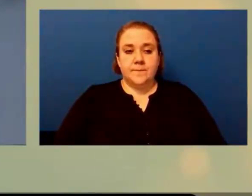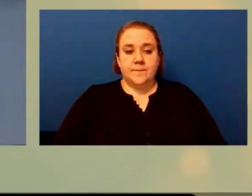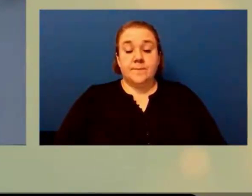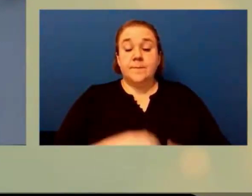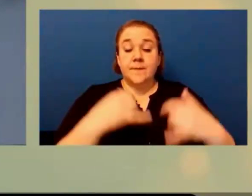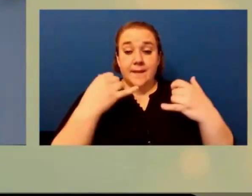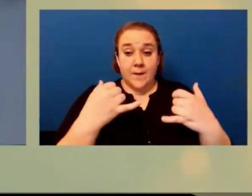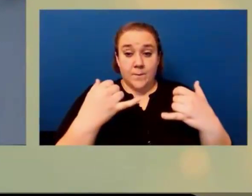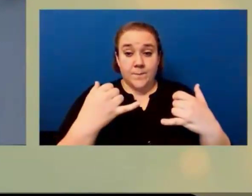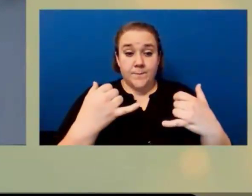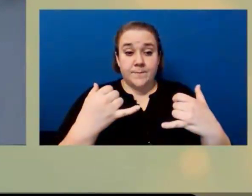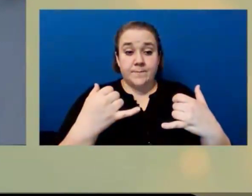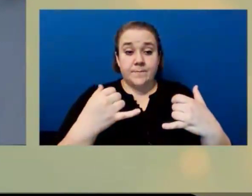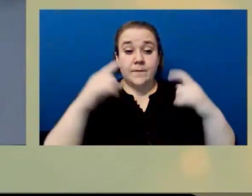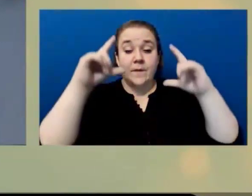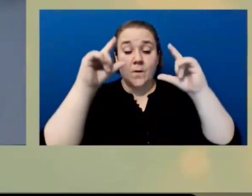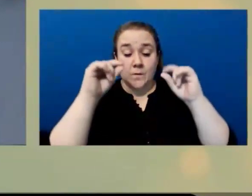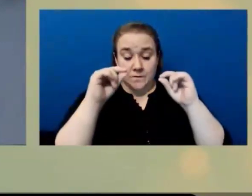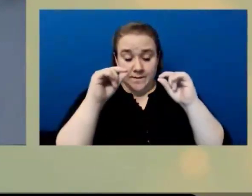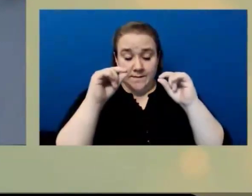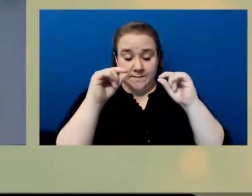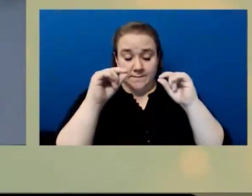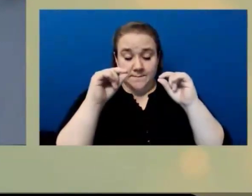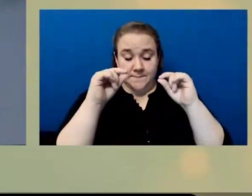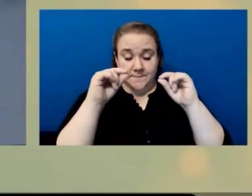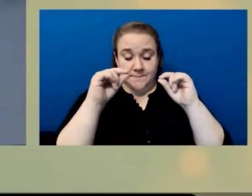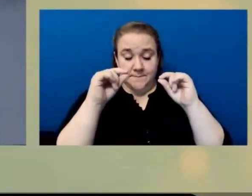And now, close your eyes